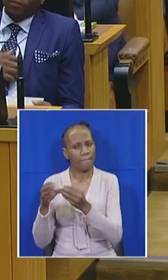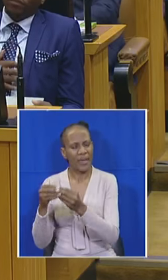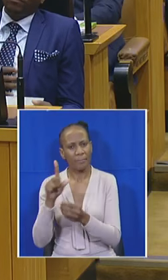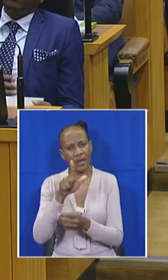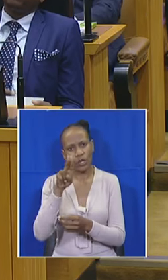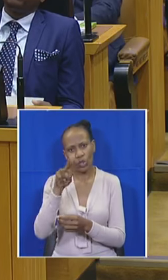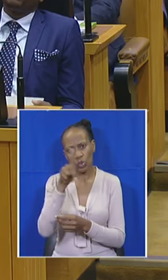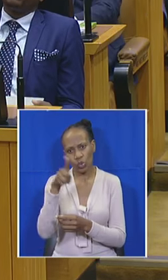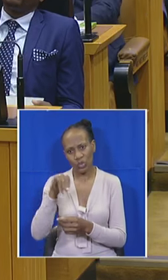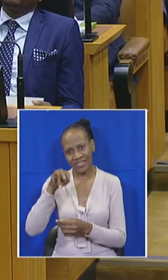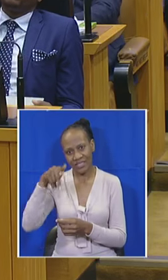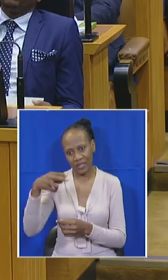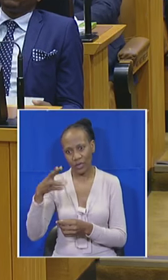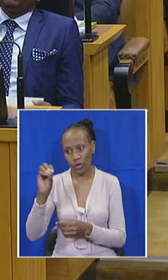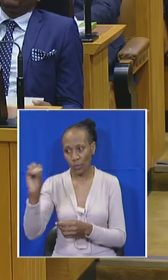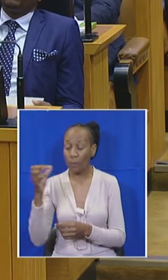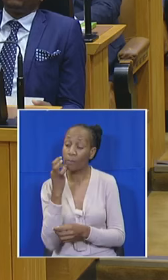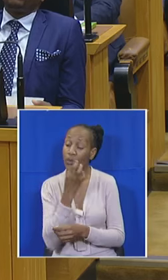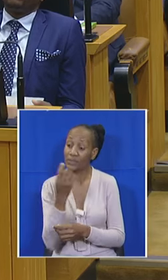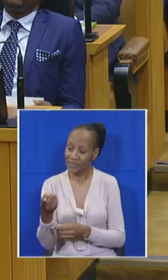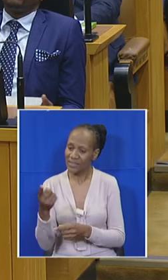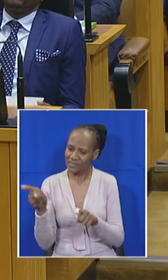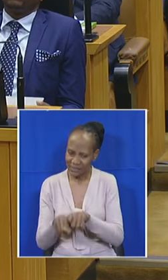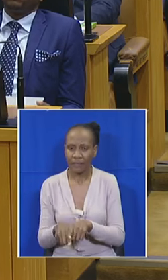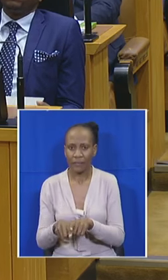Luzipho, should unite us,